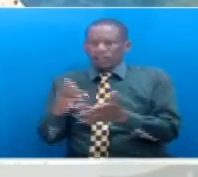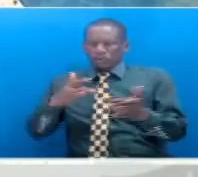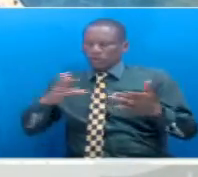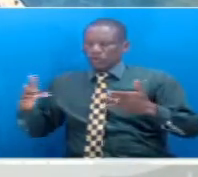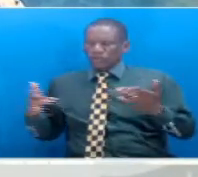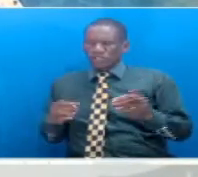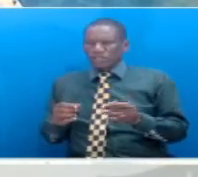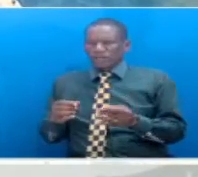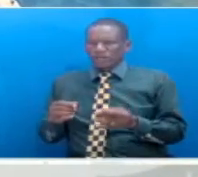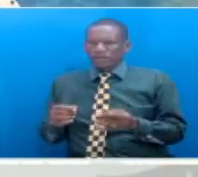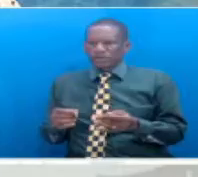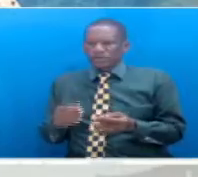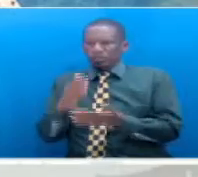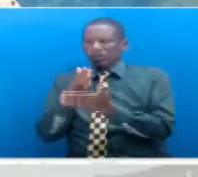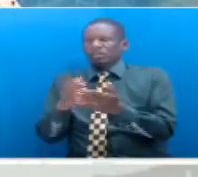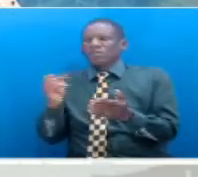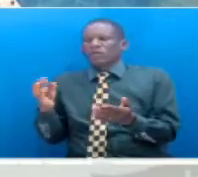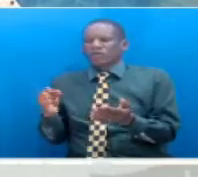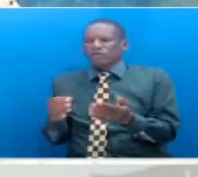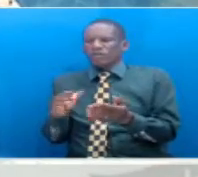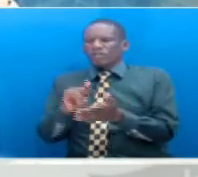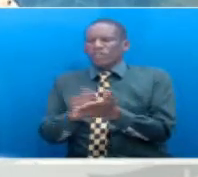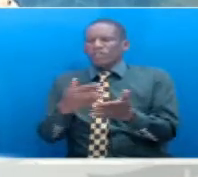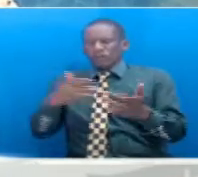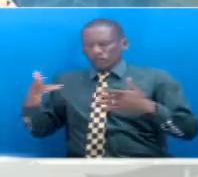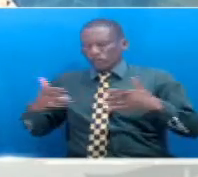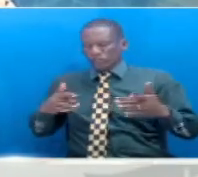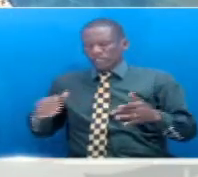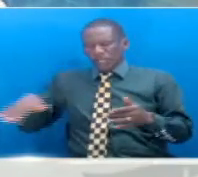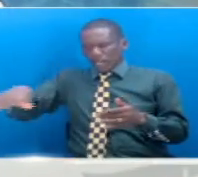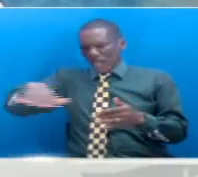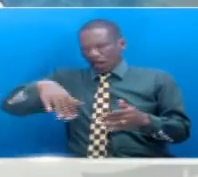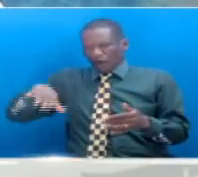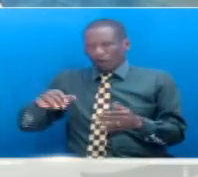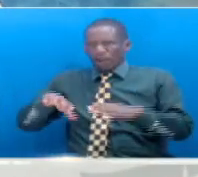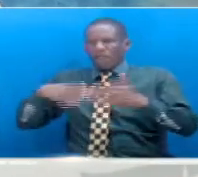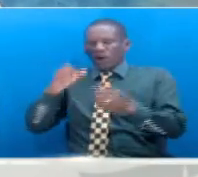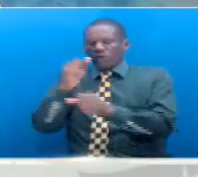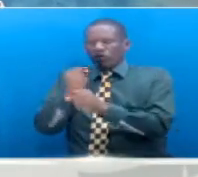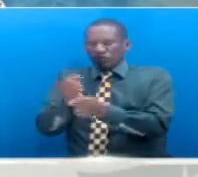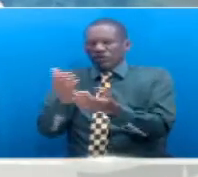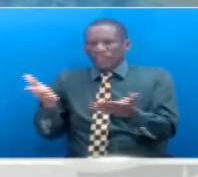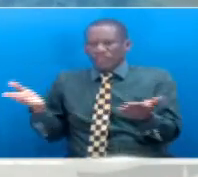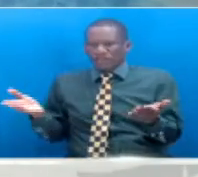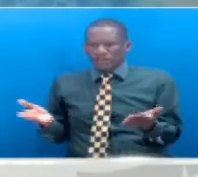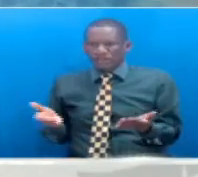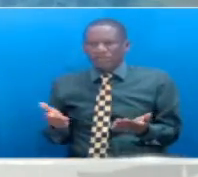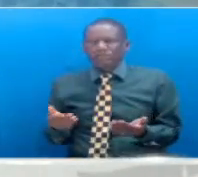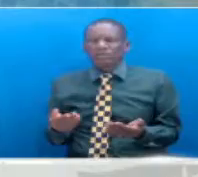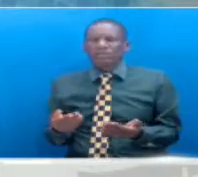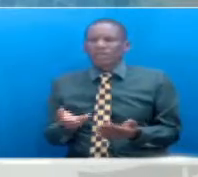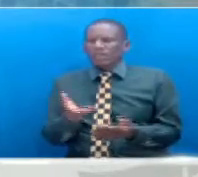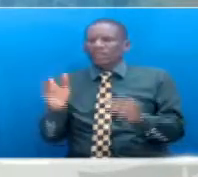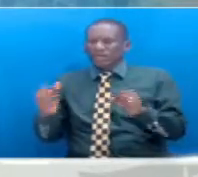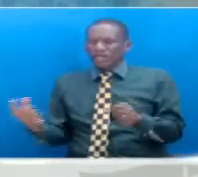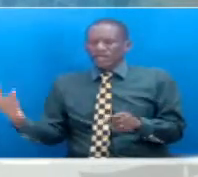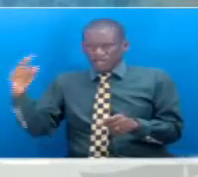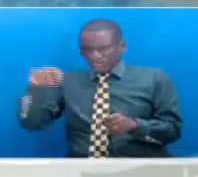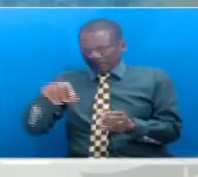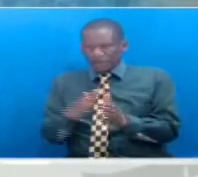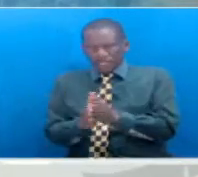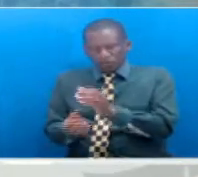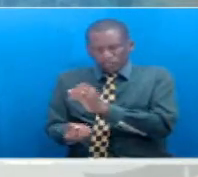concerns some of that they have concerns around how we are doing these things, they can come and